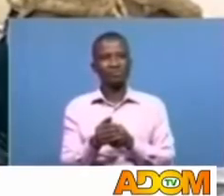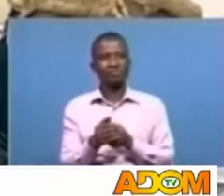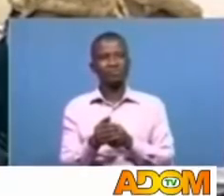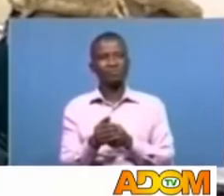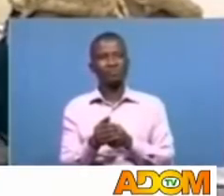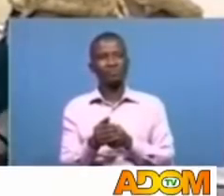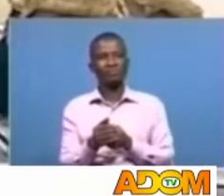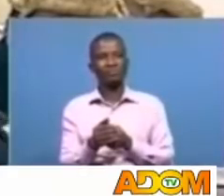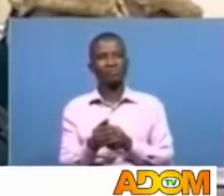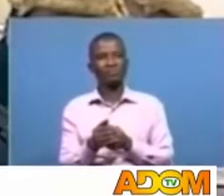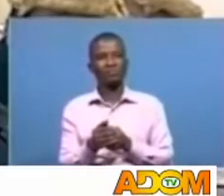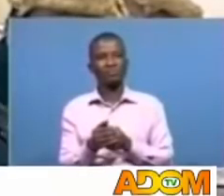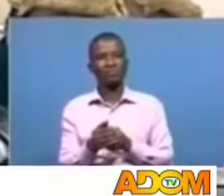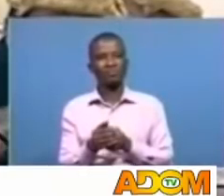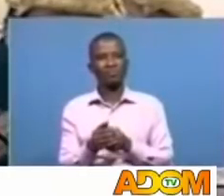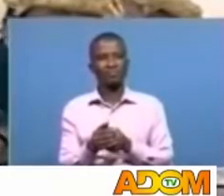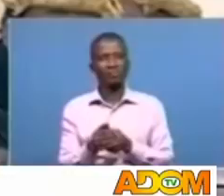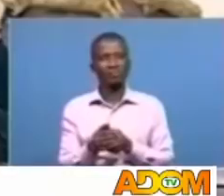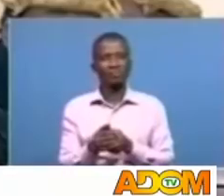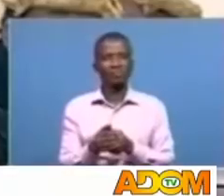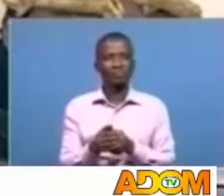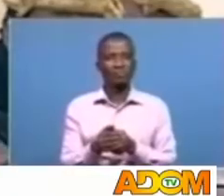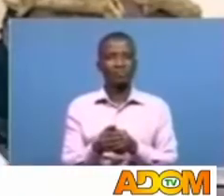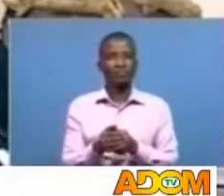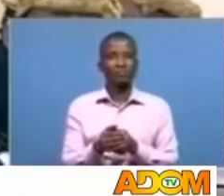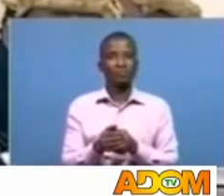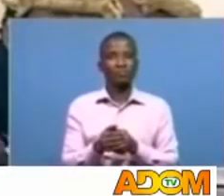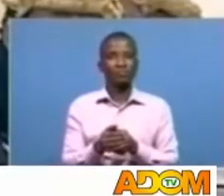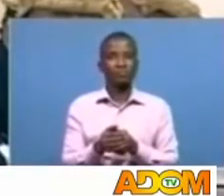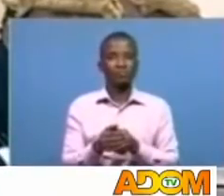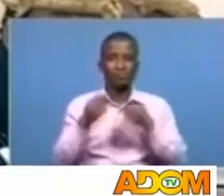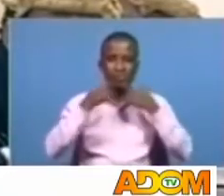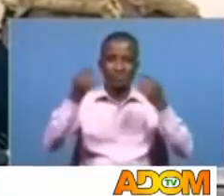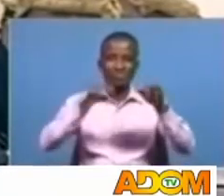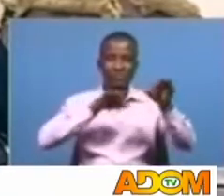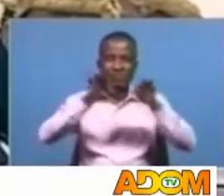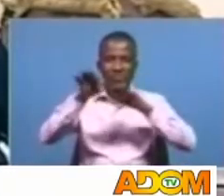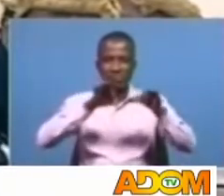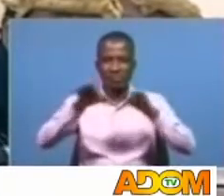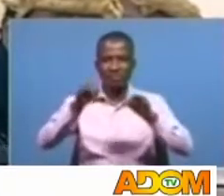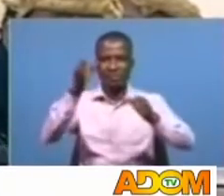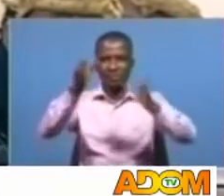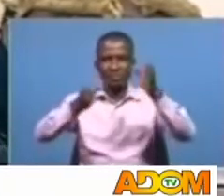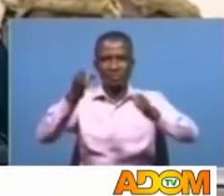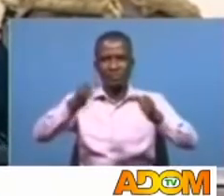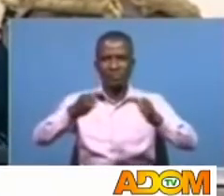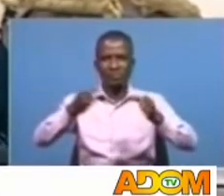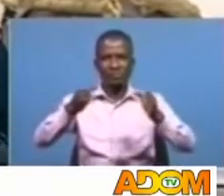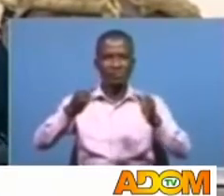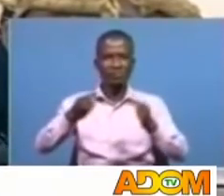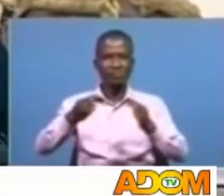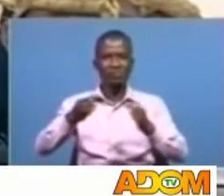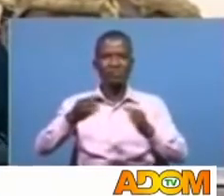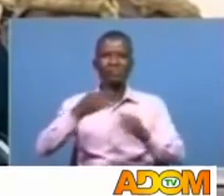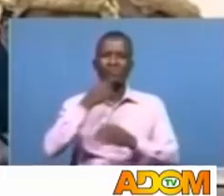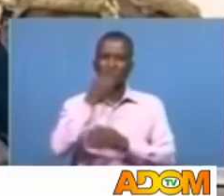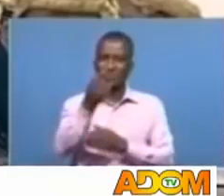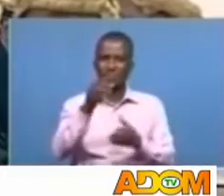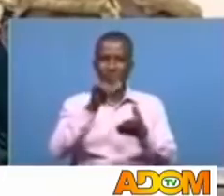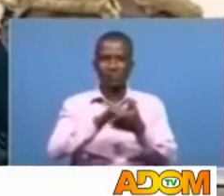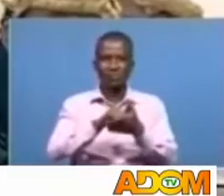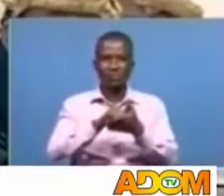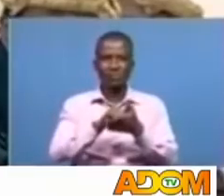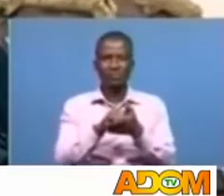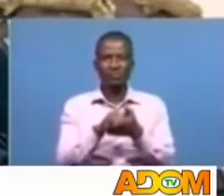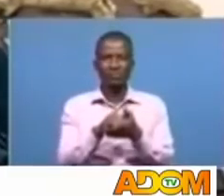J7/15/2017. Lords, Doche JSC, delivering the ruling of the court, admonished sole